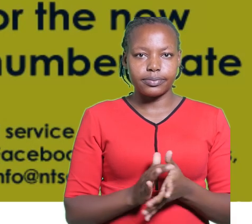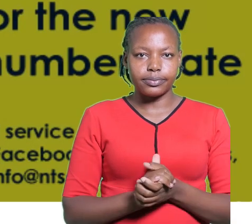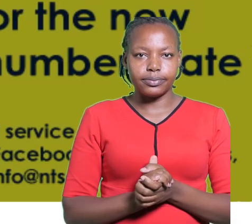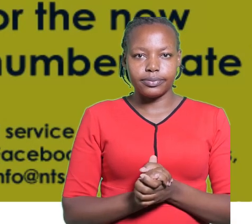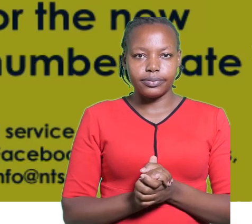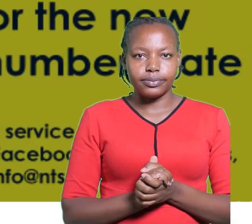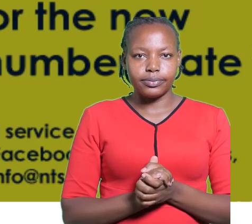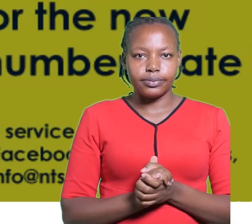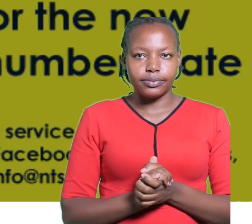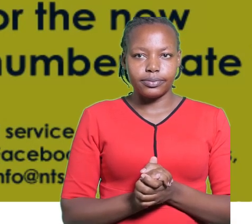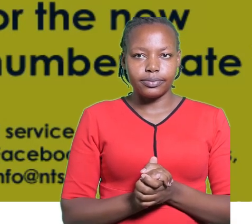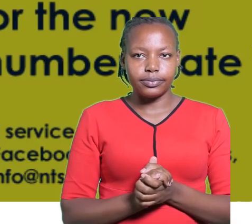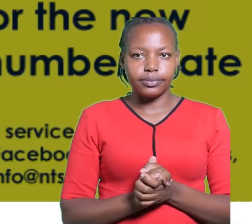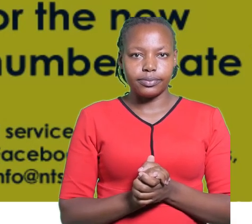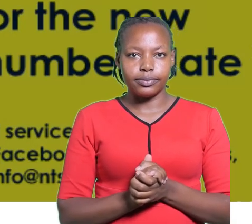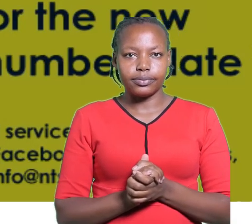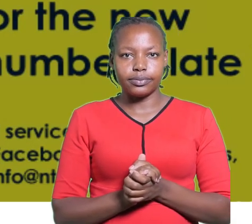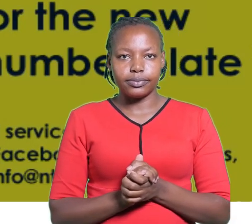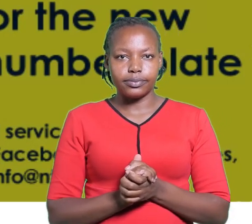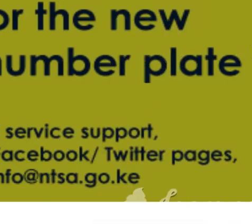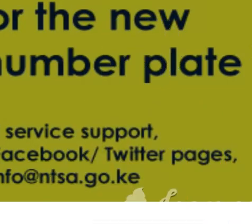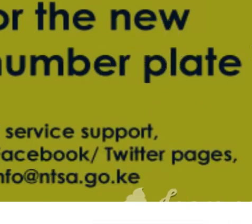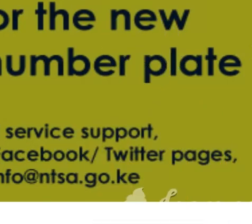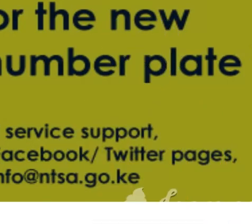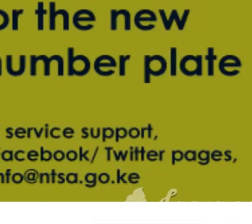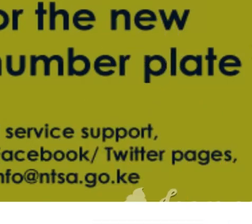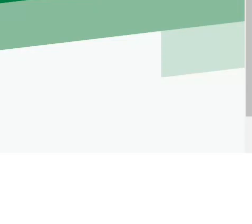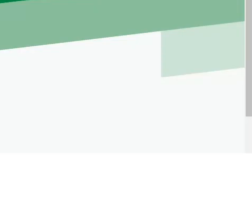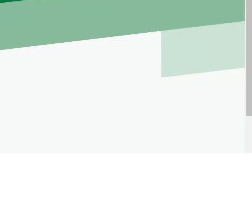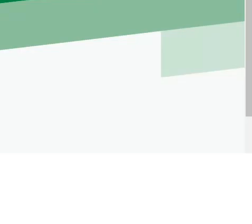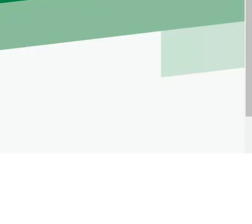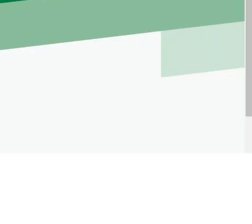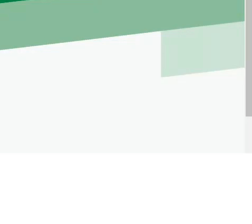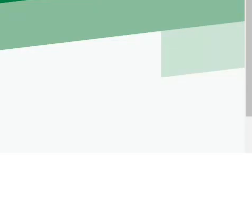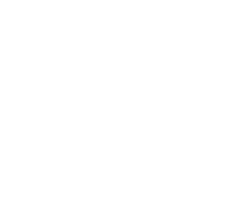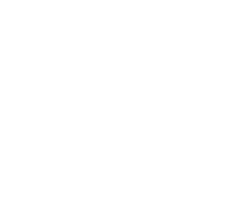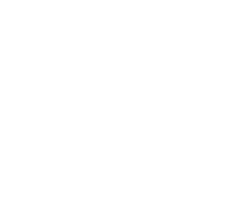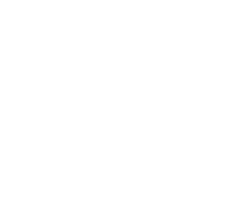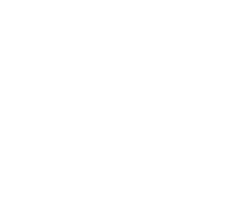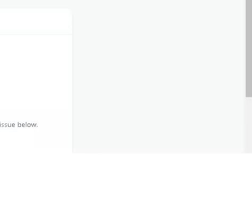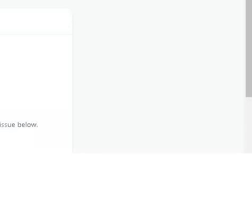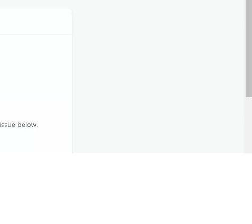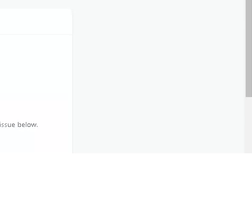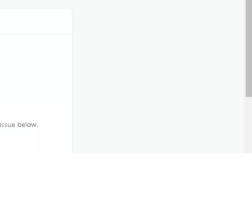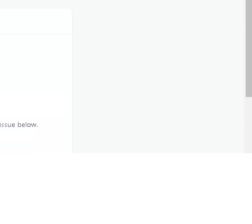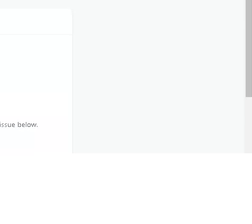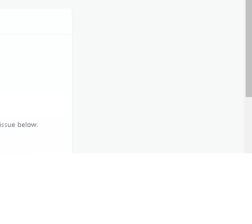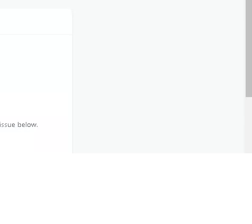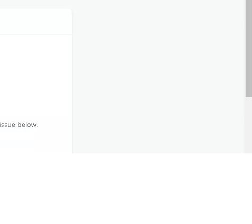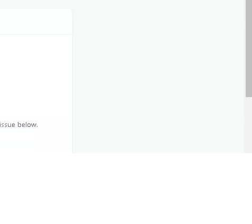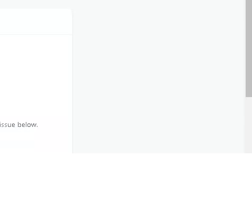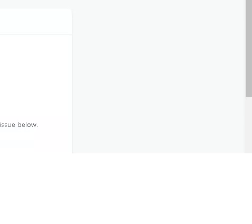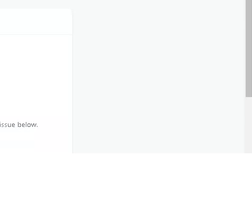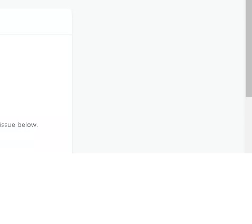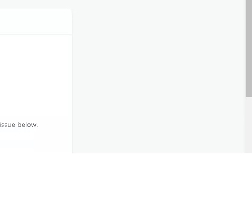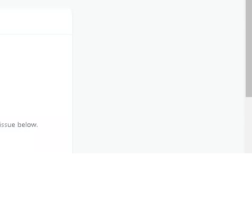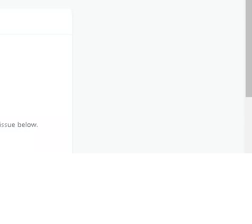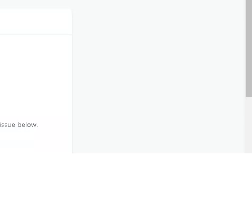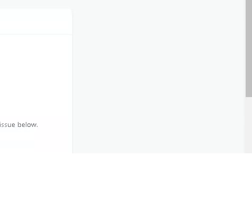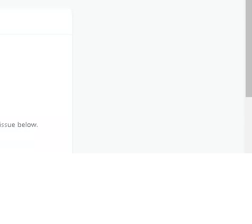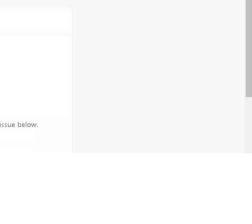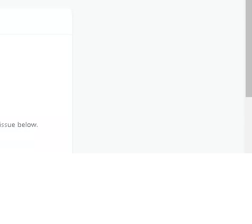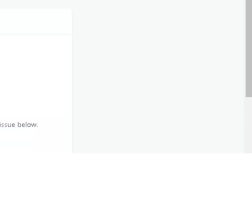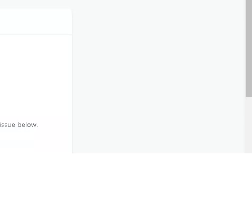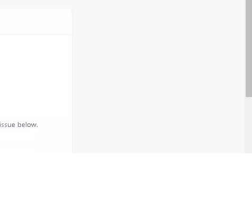www.ntsa.go.ke, select the preferred service portal, sign in using your e-citizen credentials, fill in the application